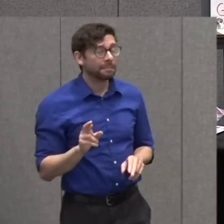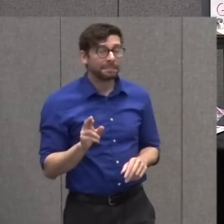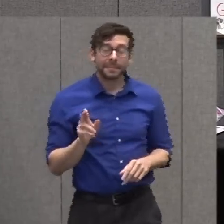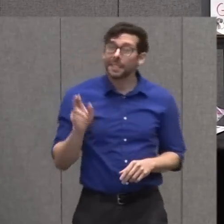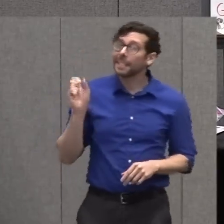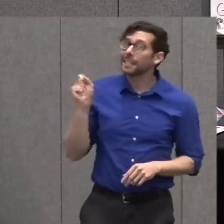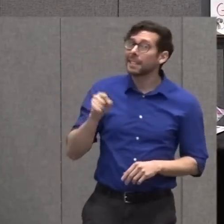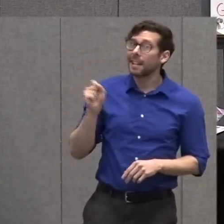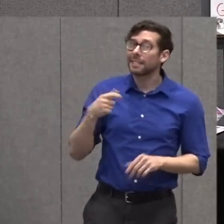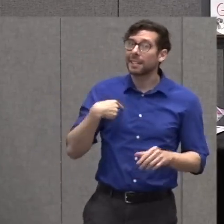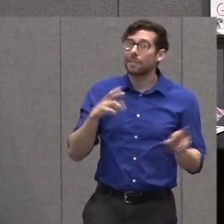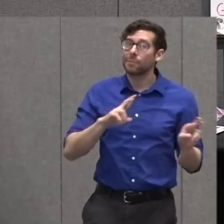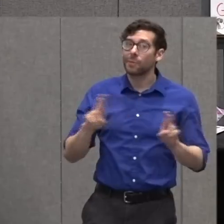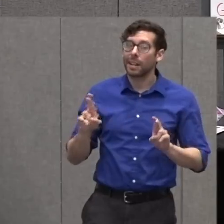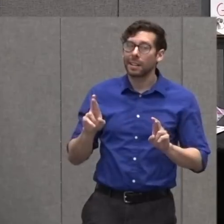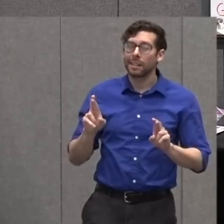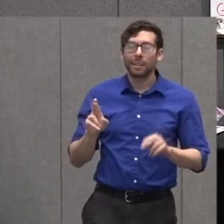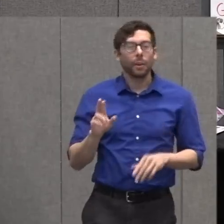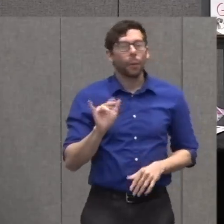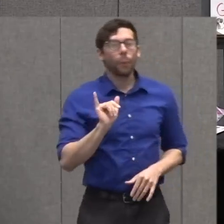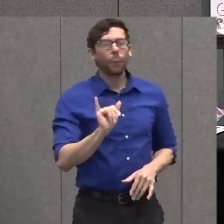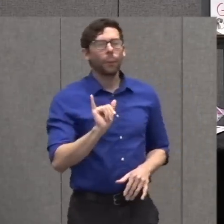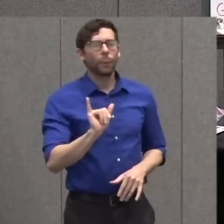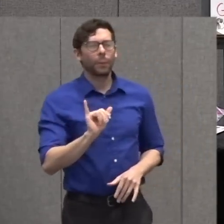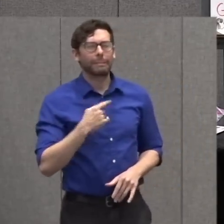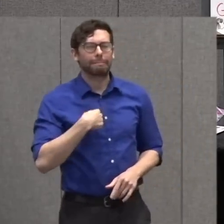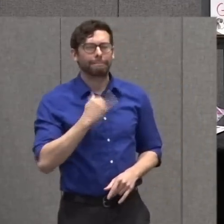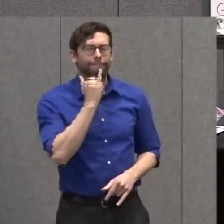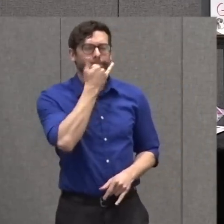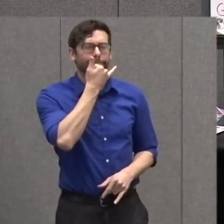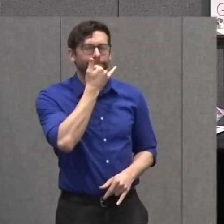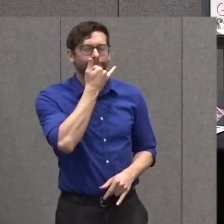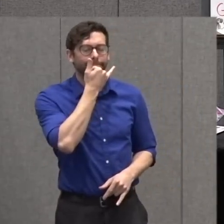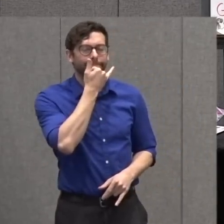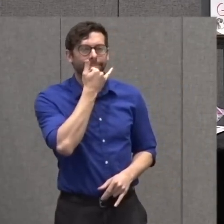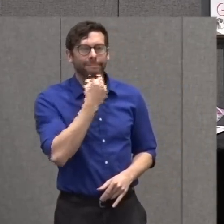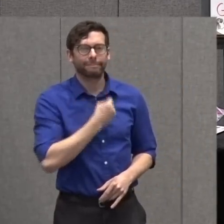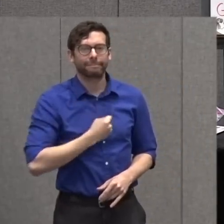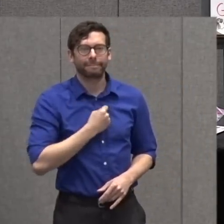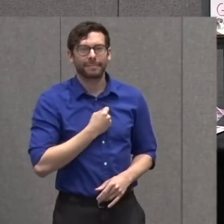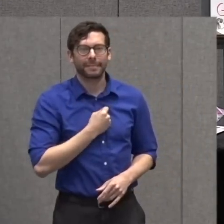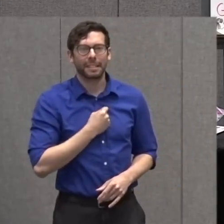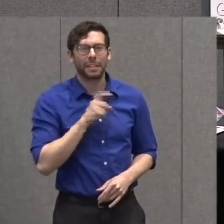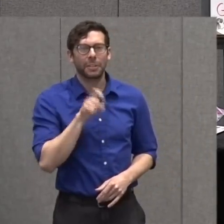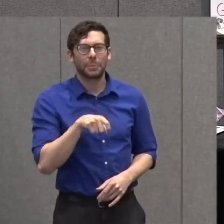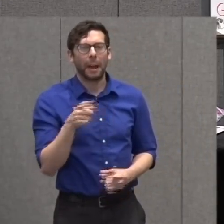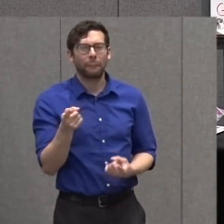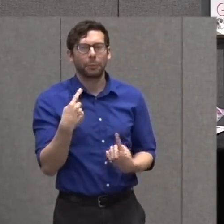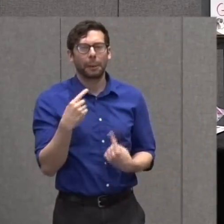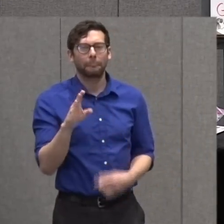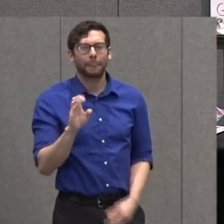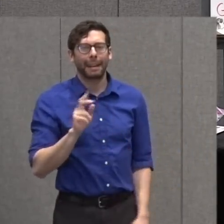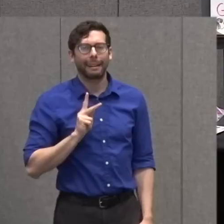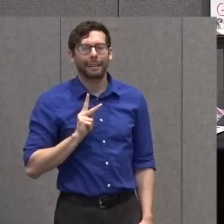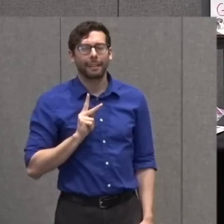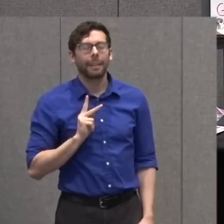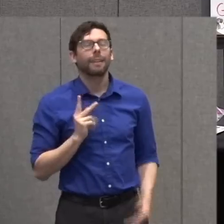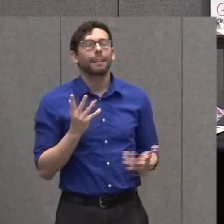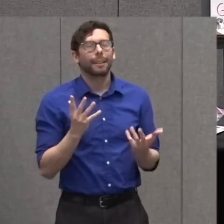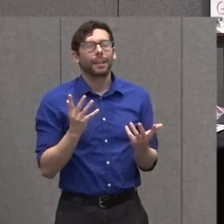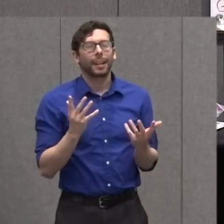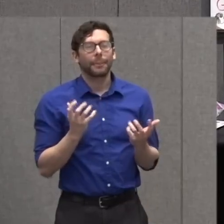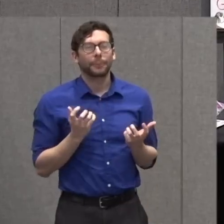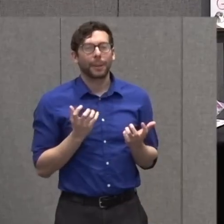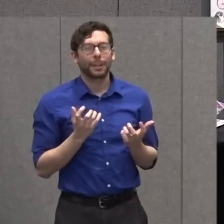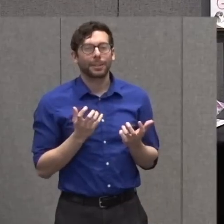I'm sorry, I made a mistake. Okay. I want to go over, and you have to come back. I want to go over